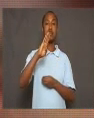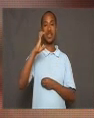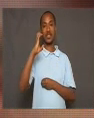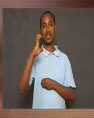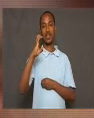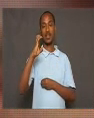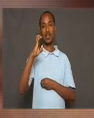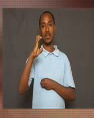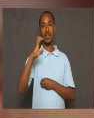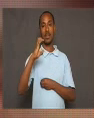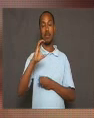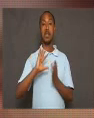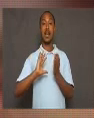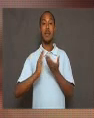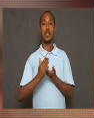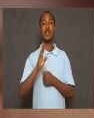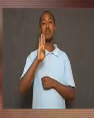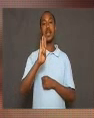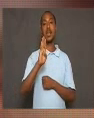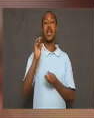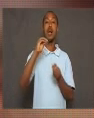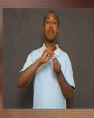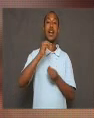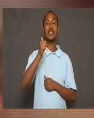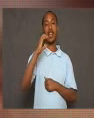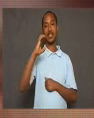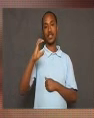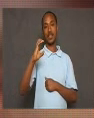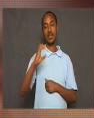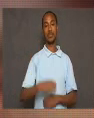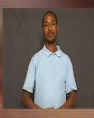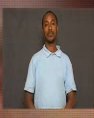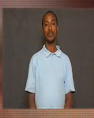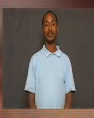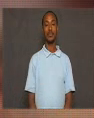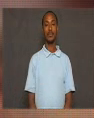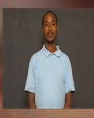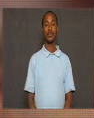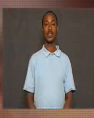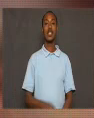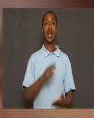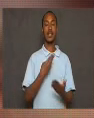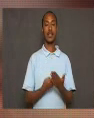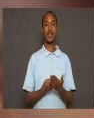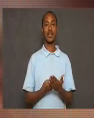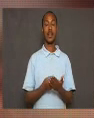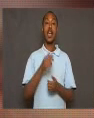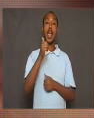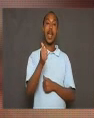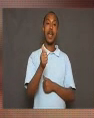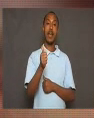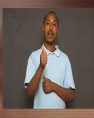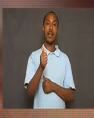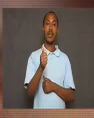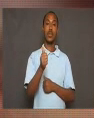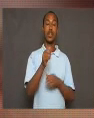BC becomes B plus AC. Thus, A